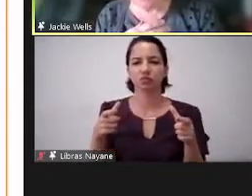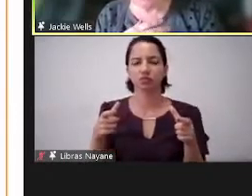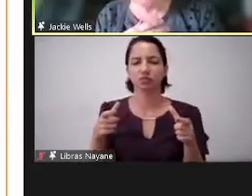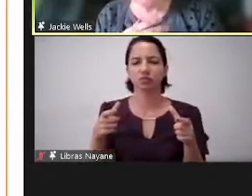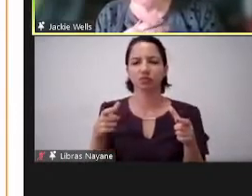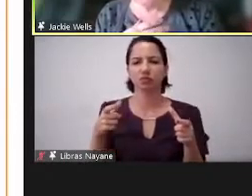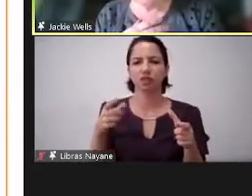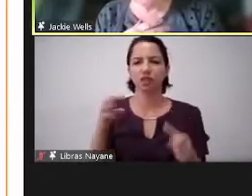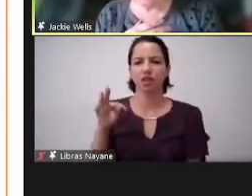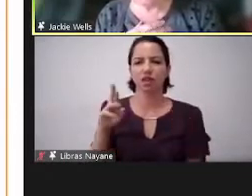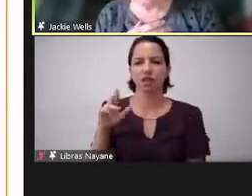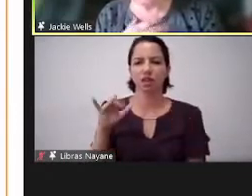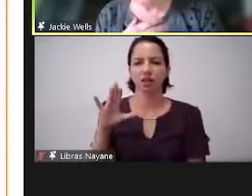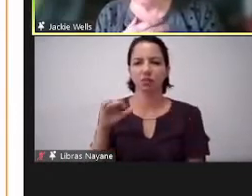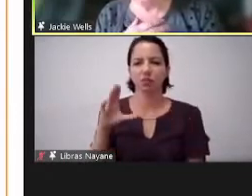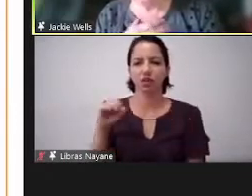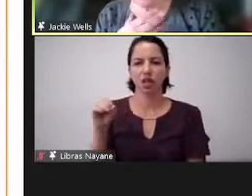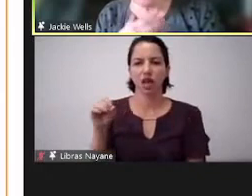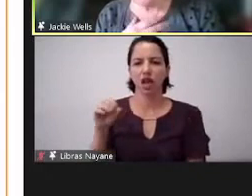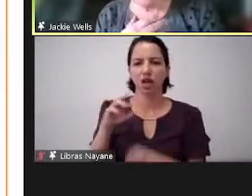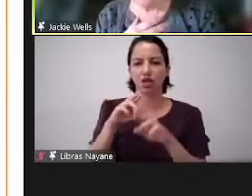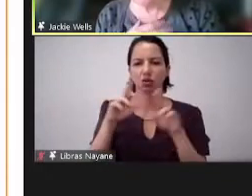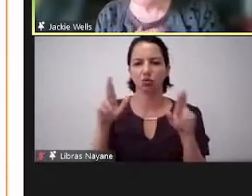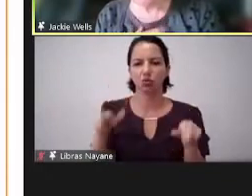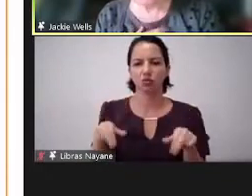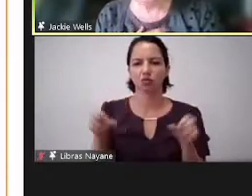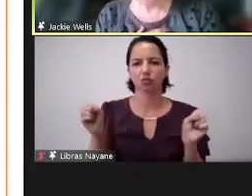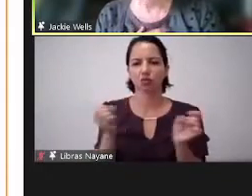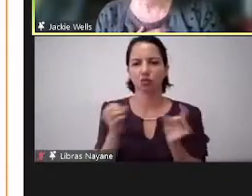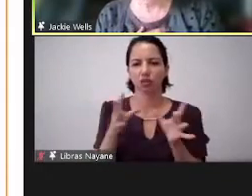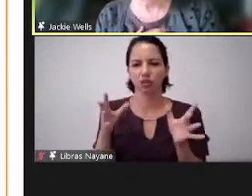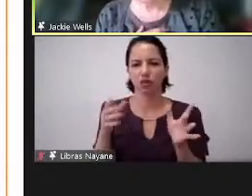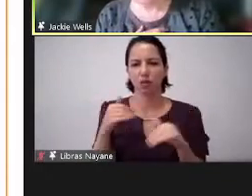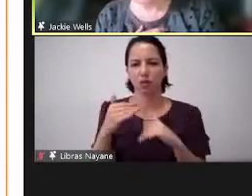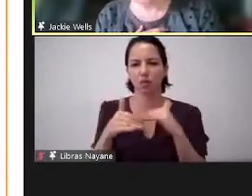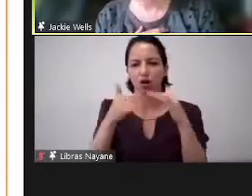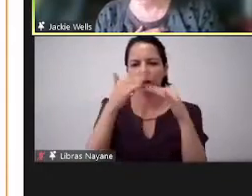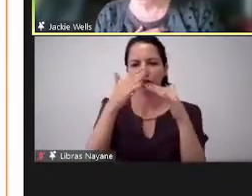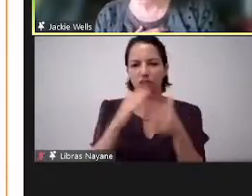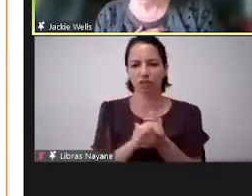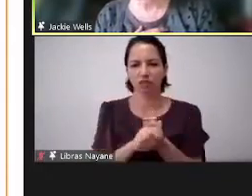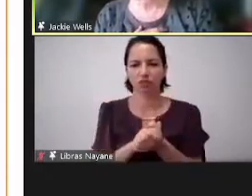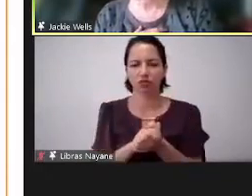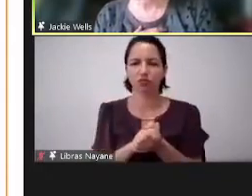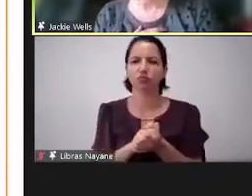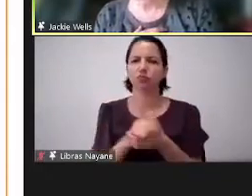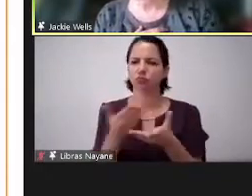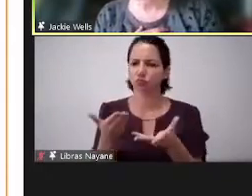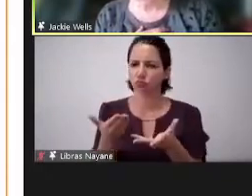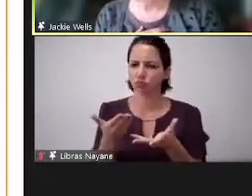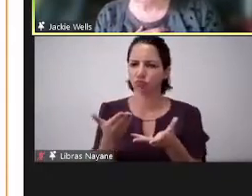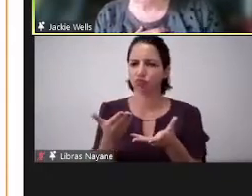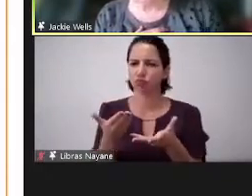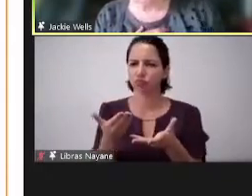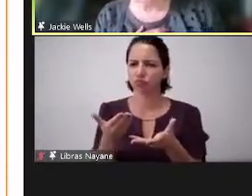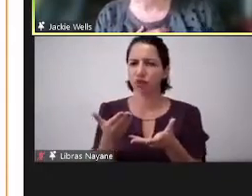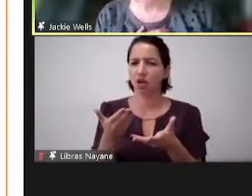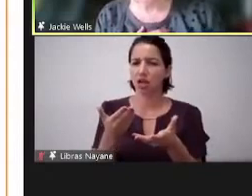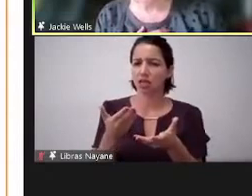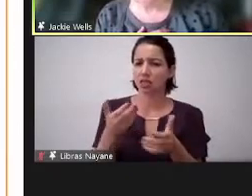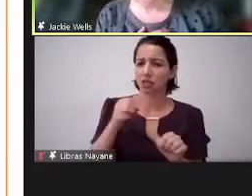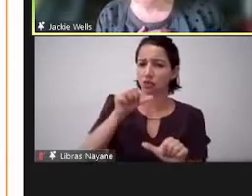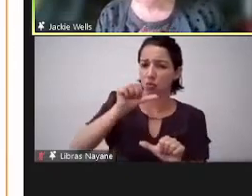effect has been to make the system gradually more progressive than it was in 2006 and before that